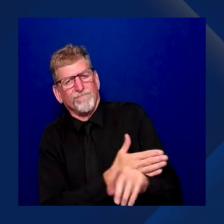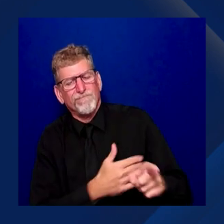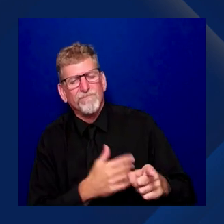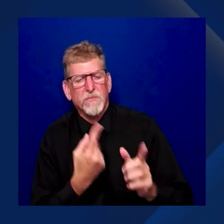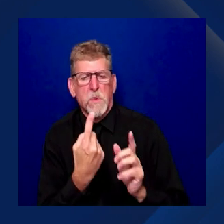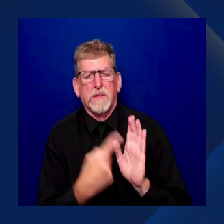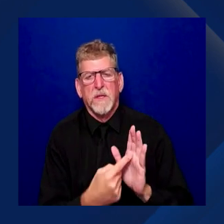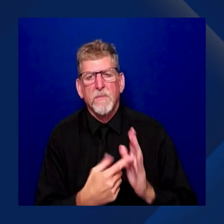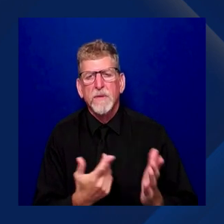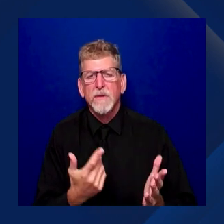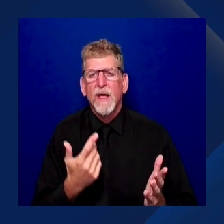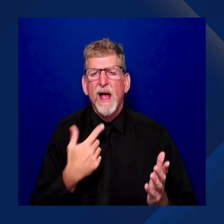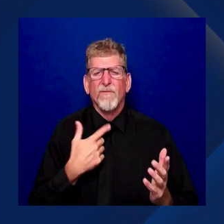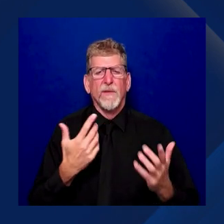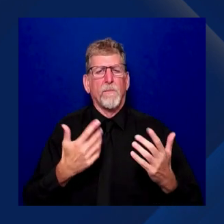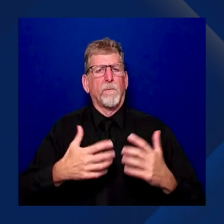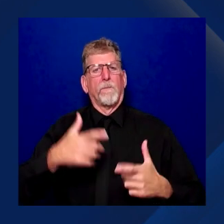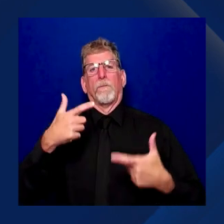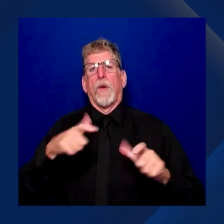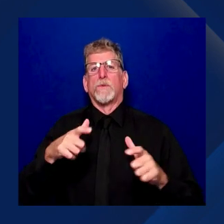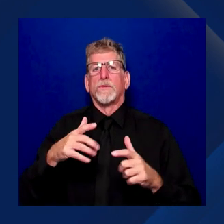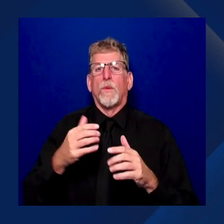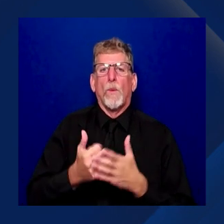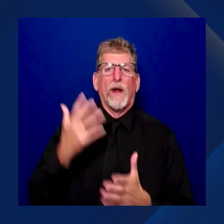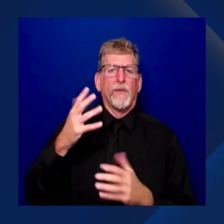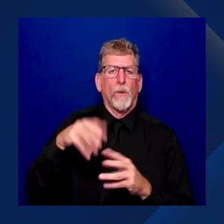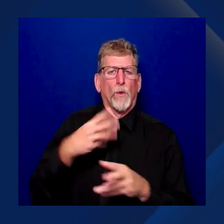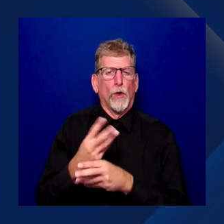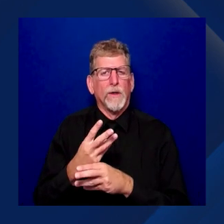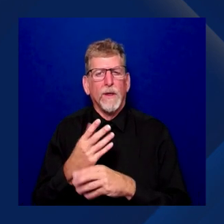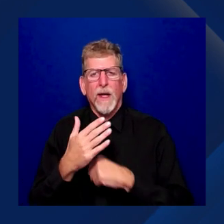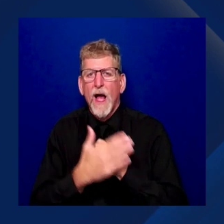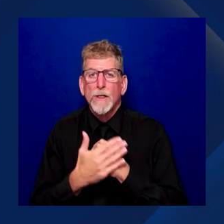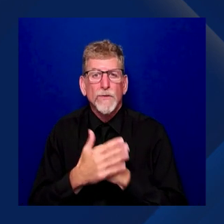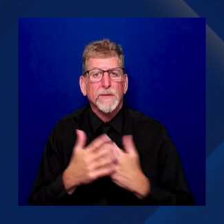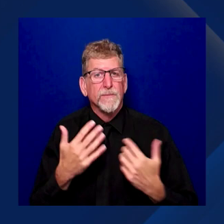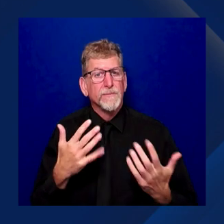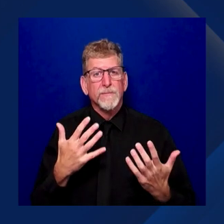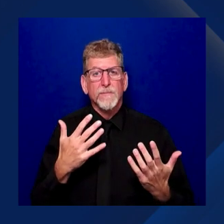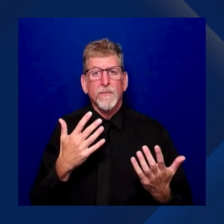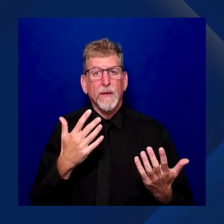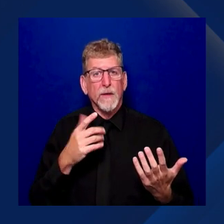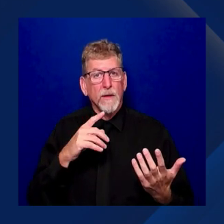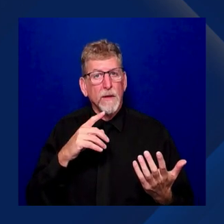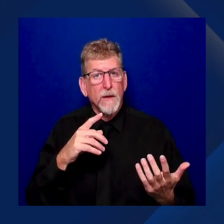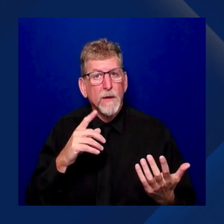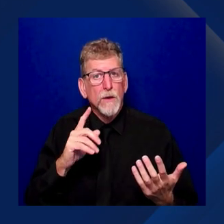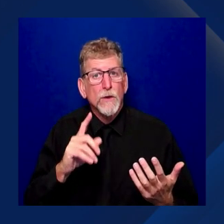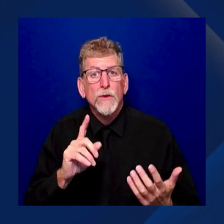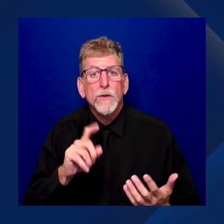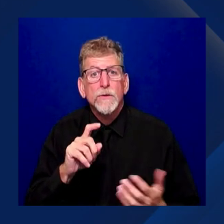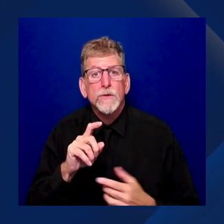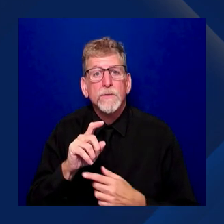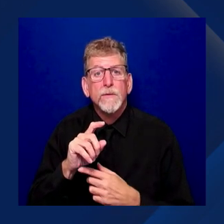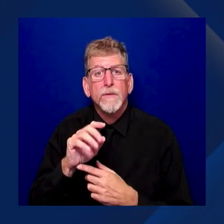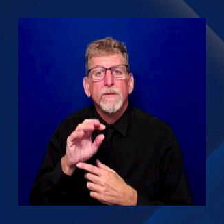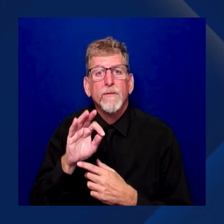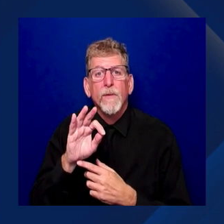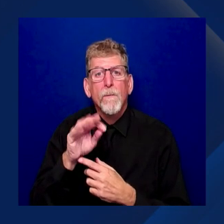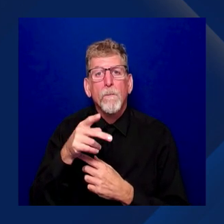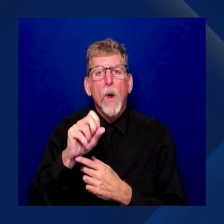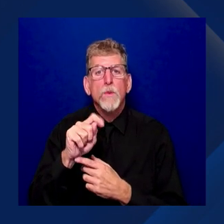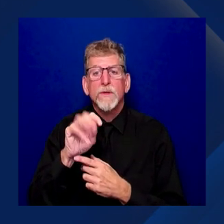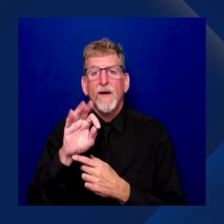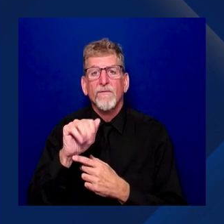moms in the developed world too. And we don't have to be. By passing the Build Back Better Act's landmark maternal health provisions,